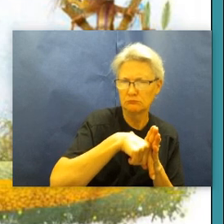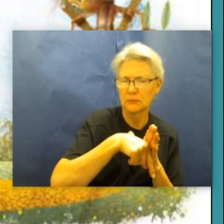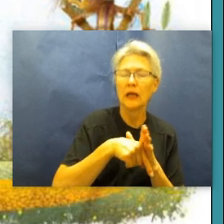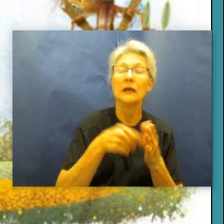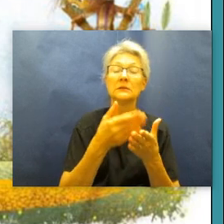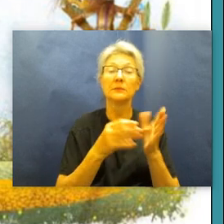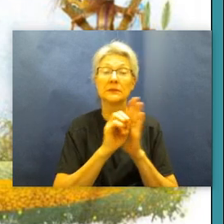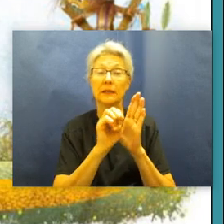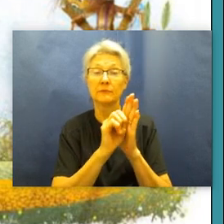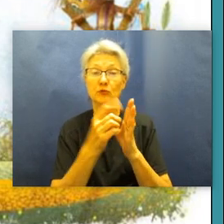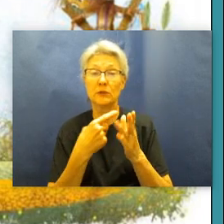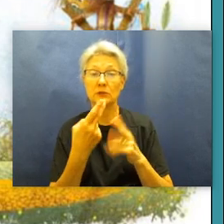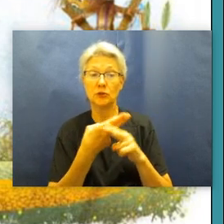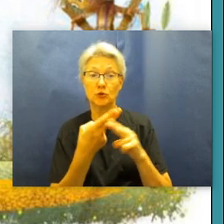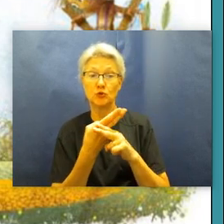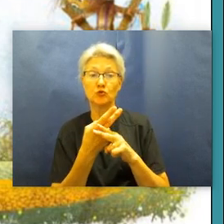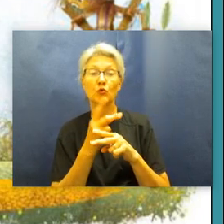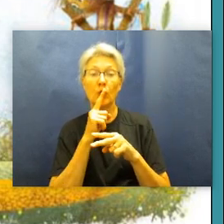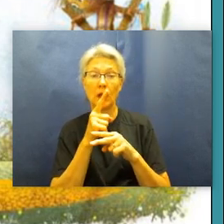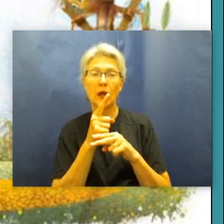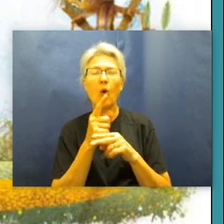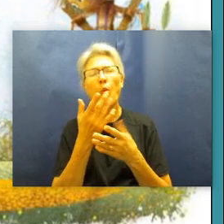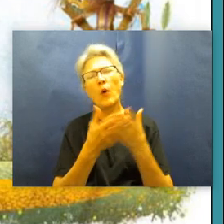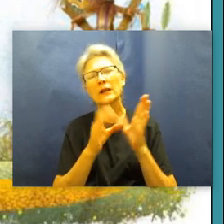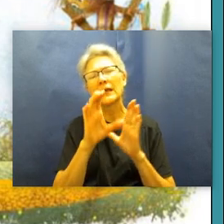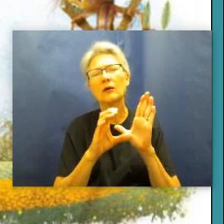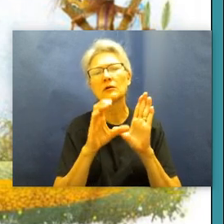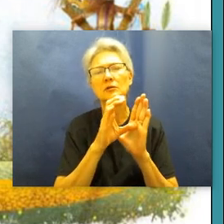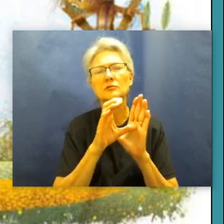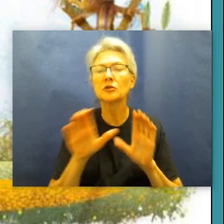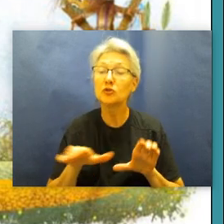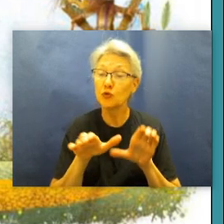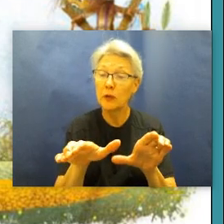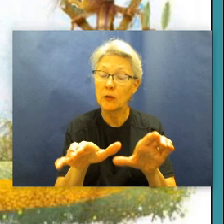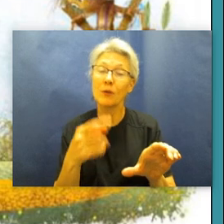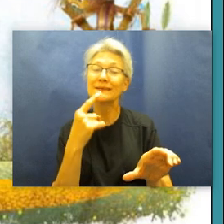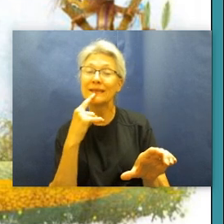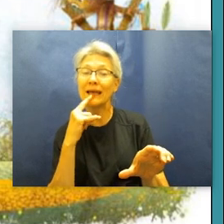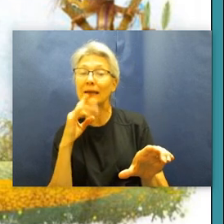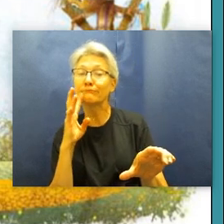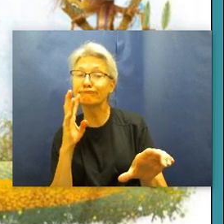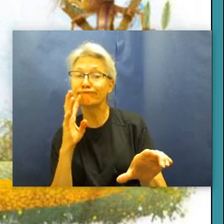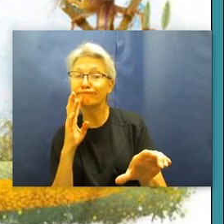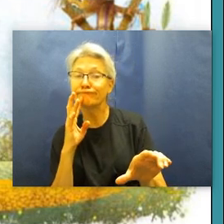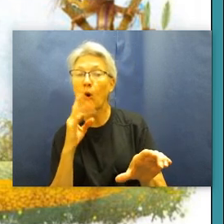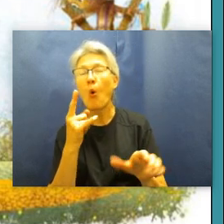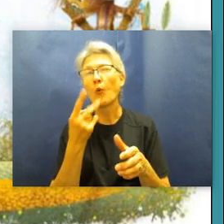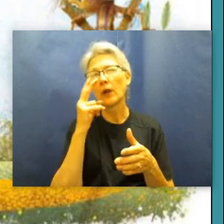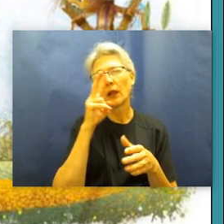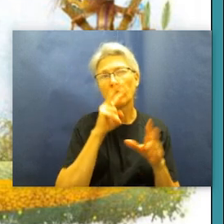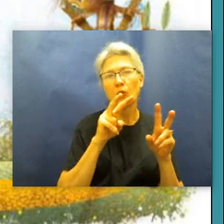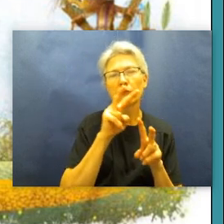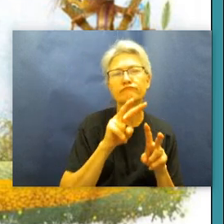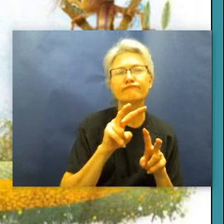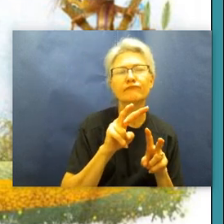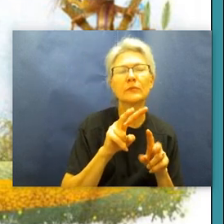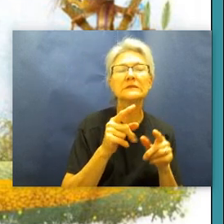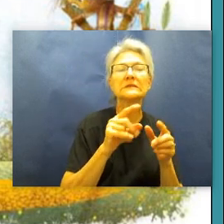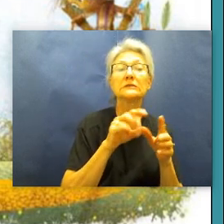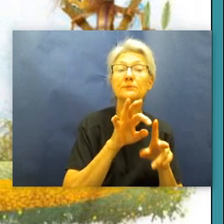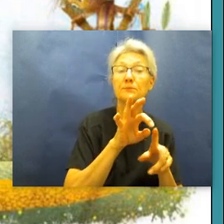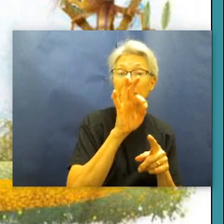Some examples we can use are what characters are doing or saying, or we can look for specific events